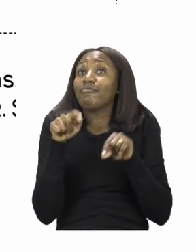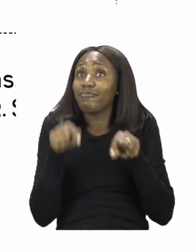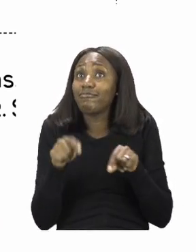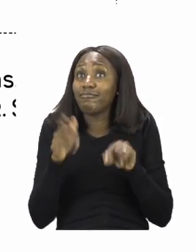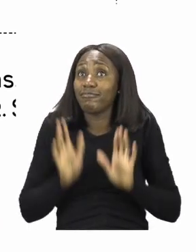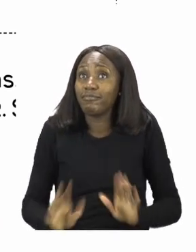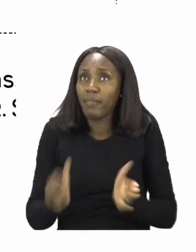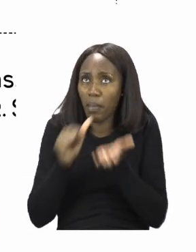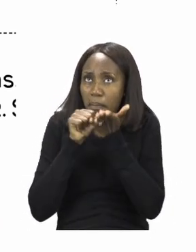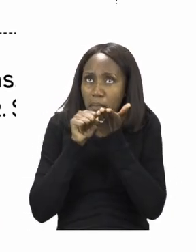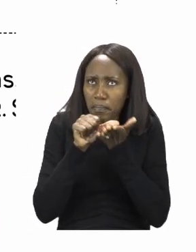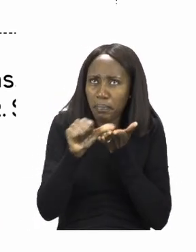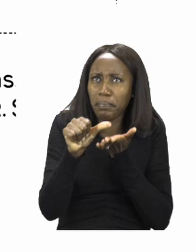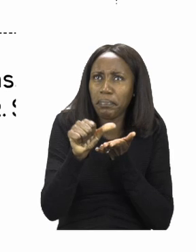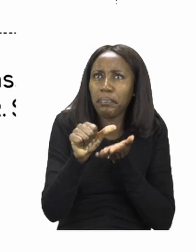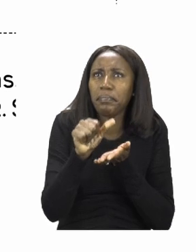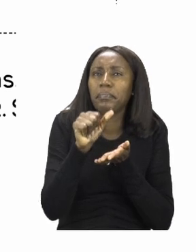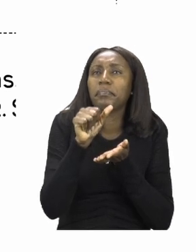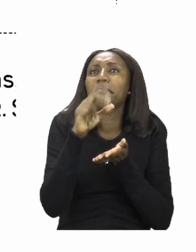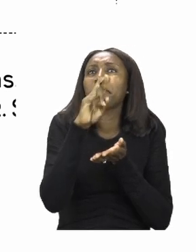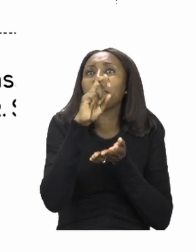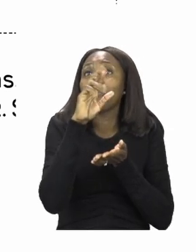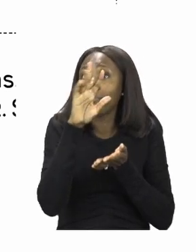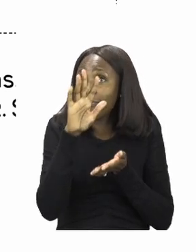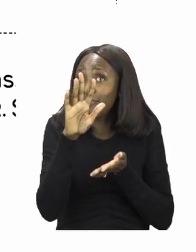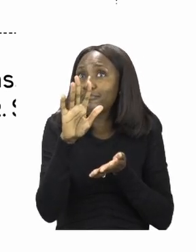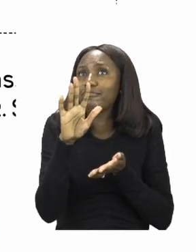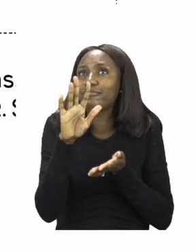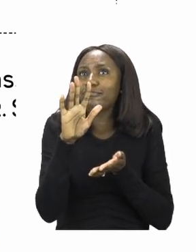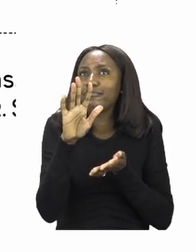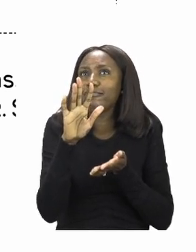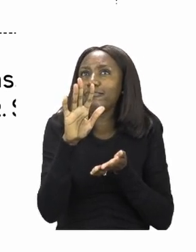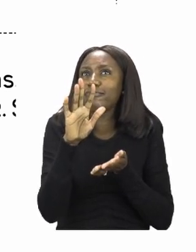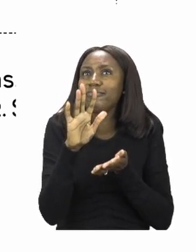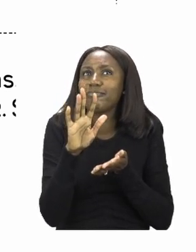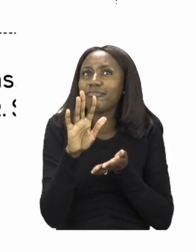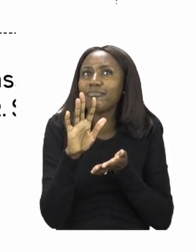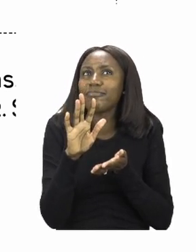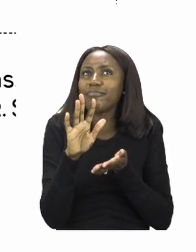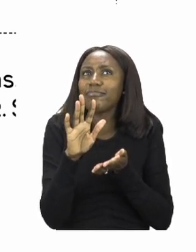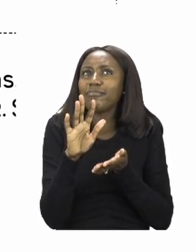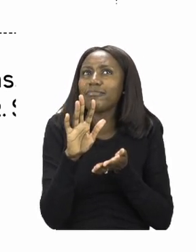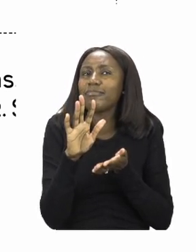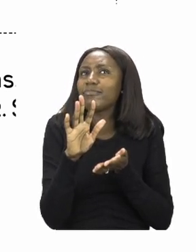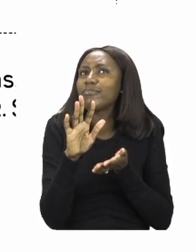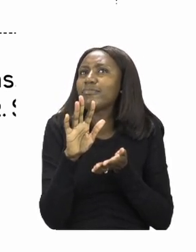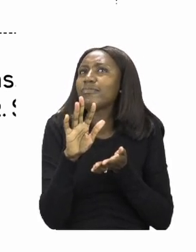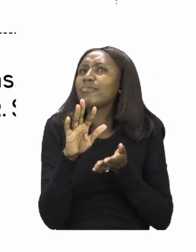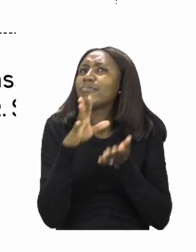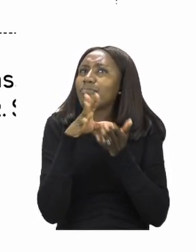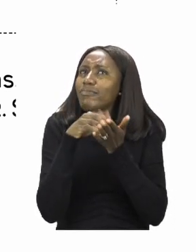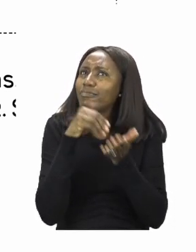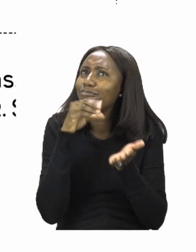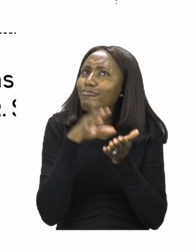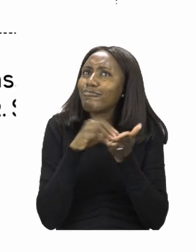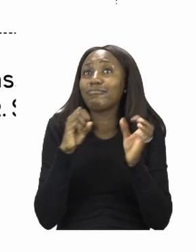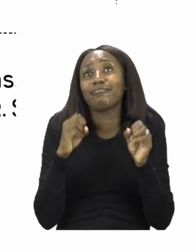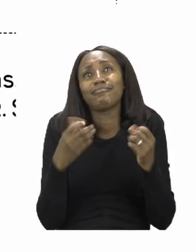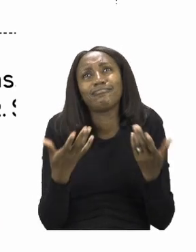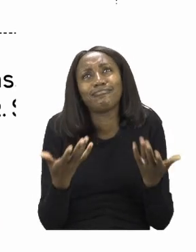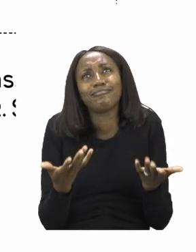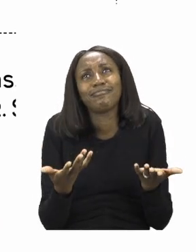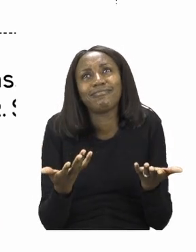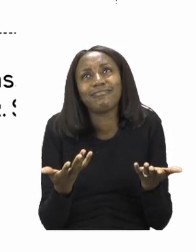She paid with 5 Namibian dollar coins. How